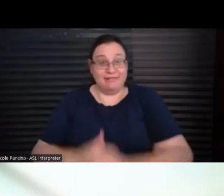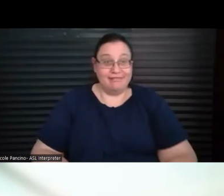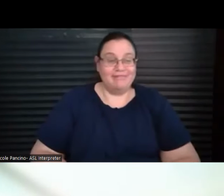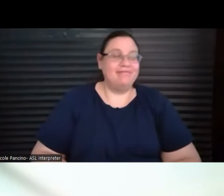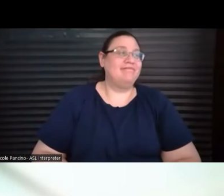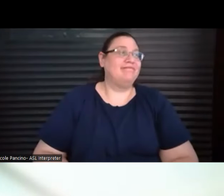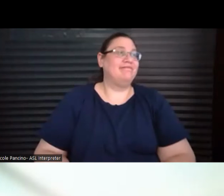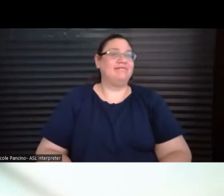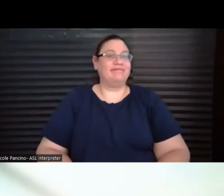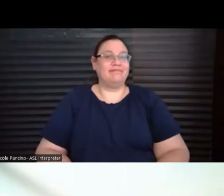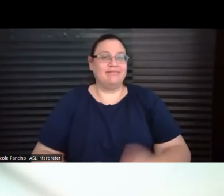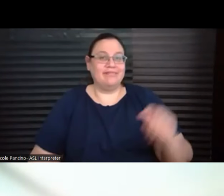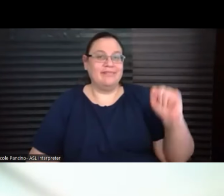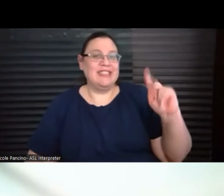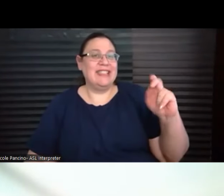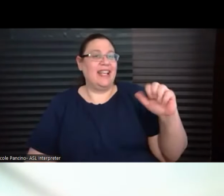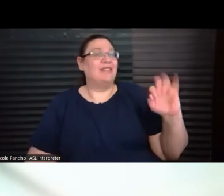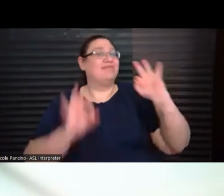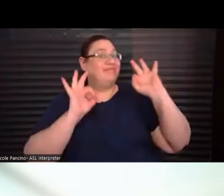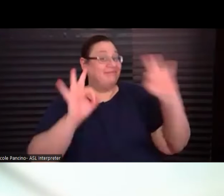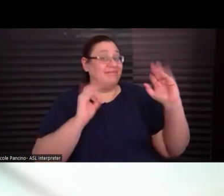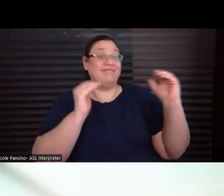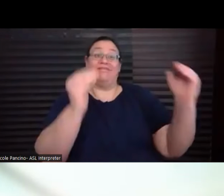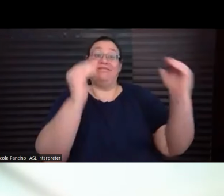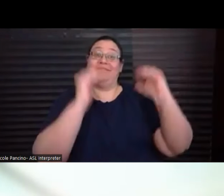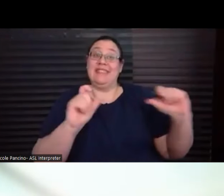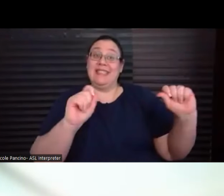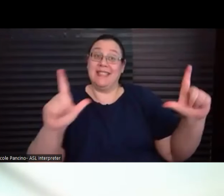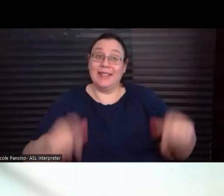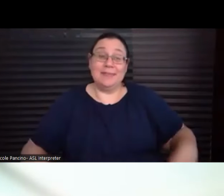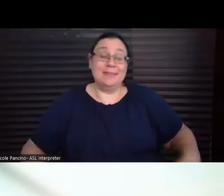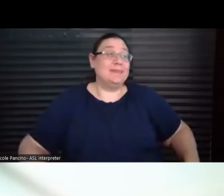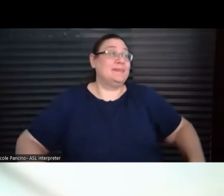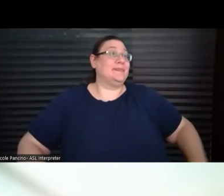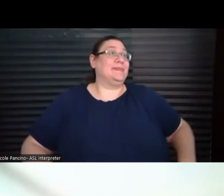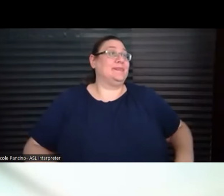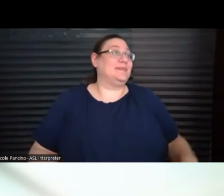All right, if we can go to the next slide.